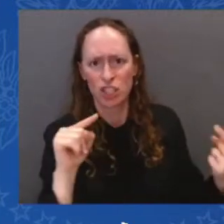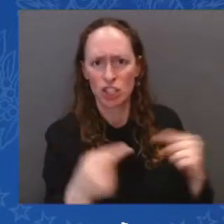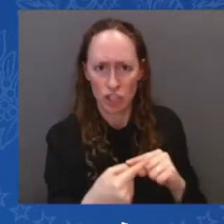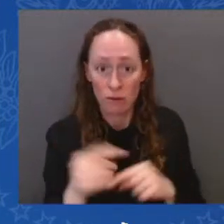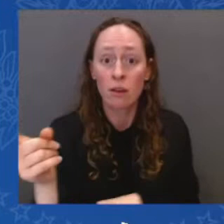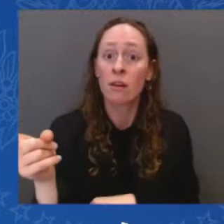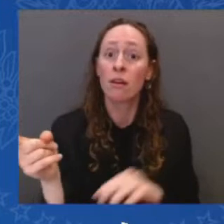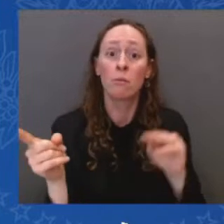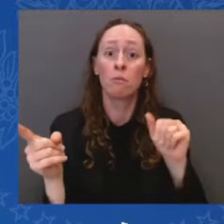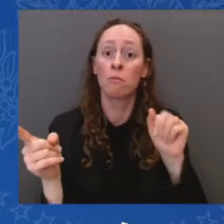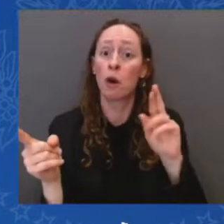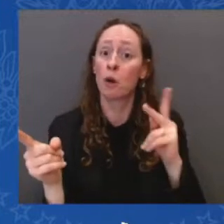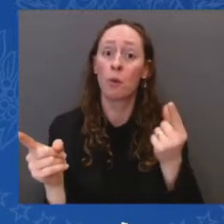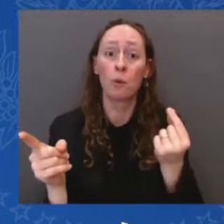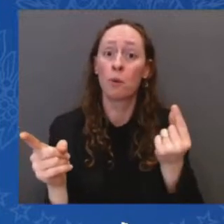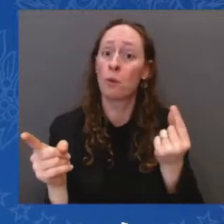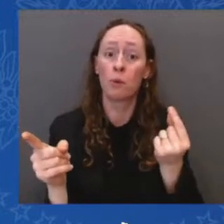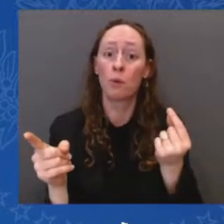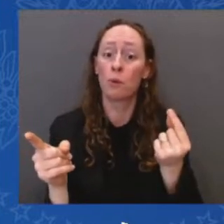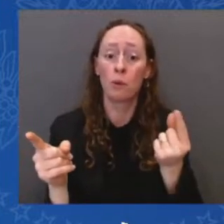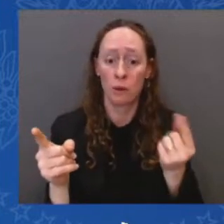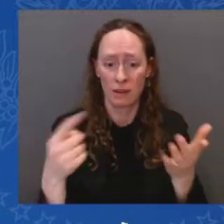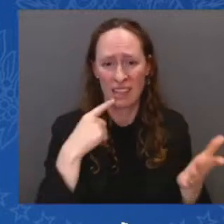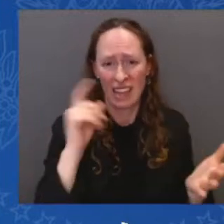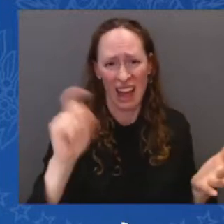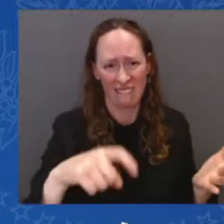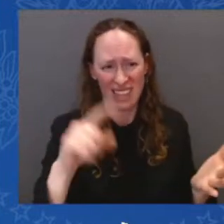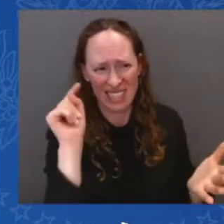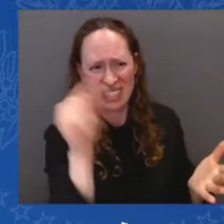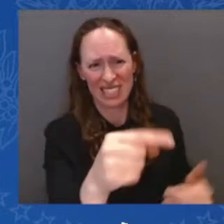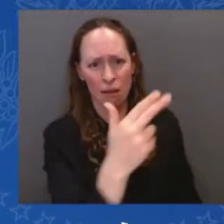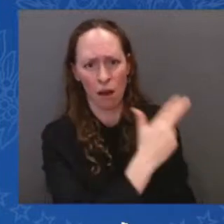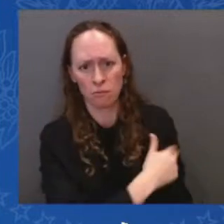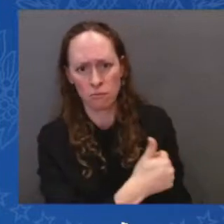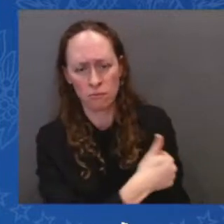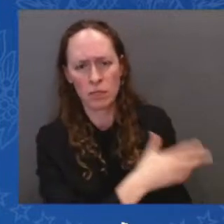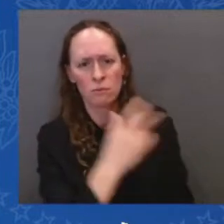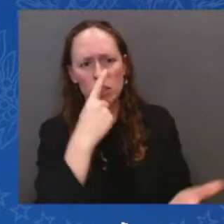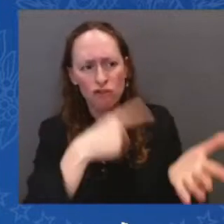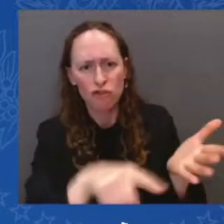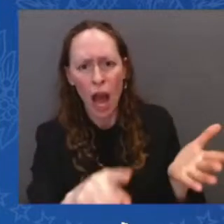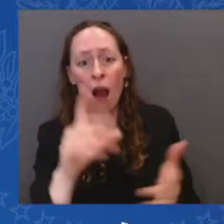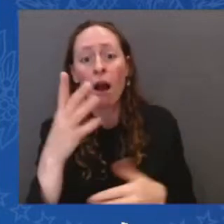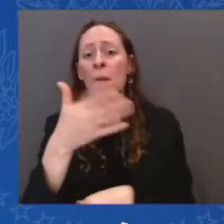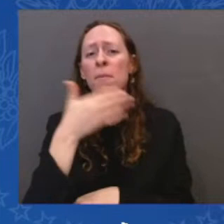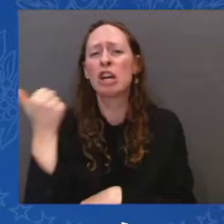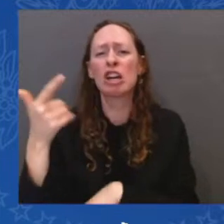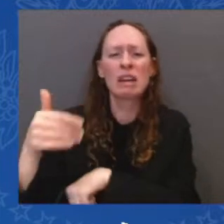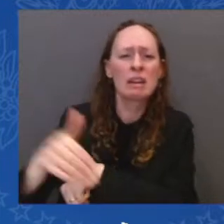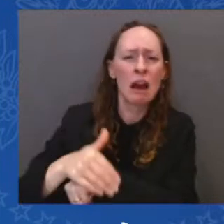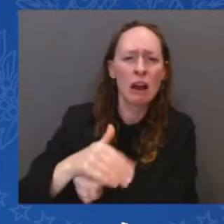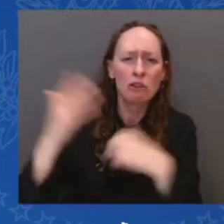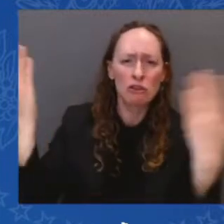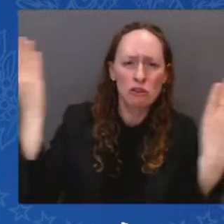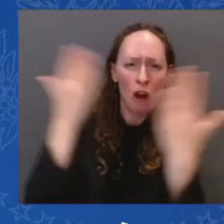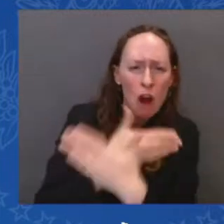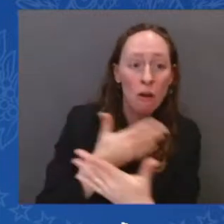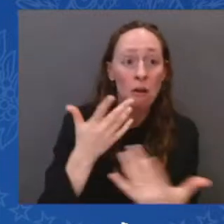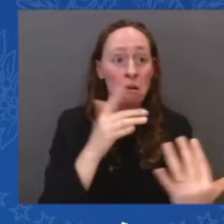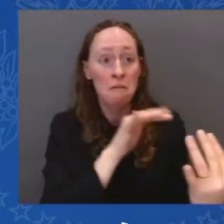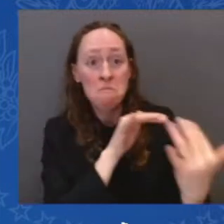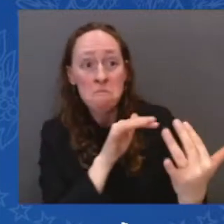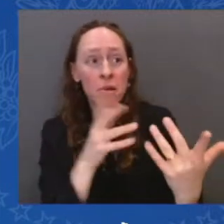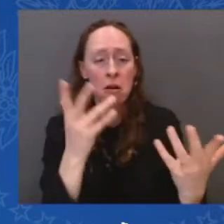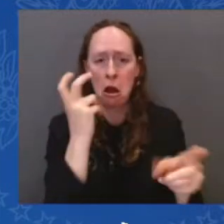soldier. We'll do it at night when it's easier and there's not much activity." And so as we prepared to